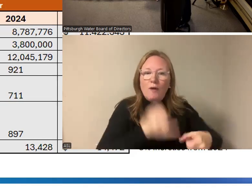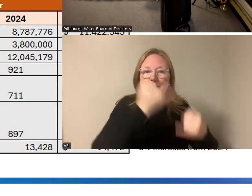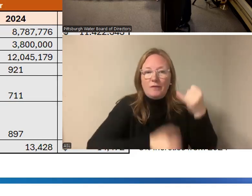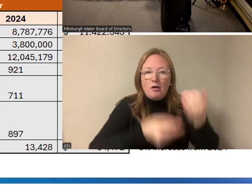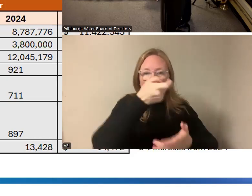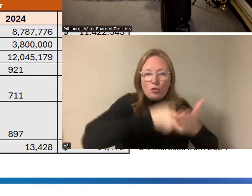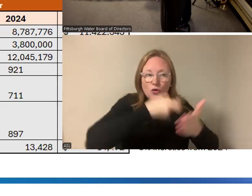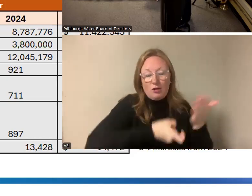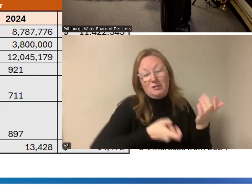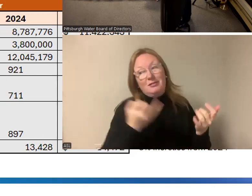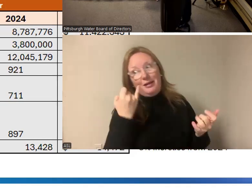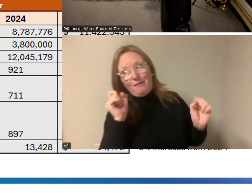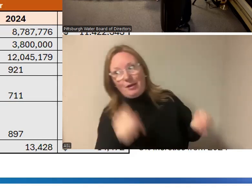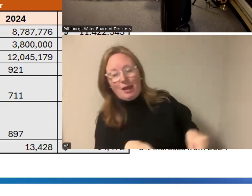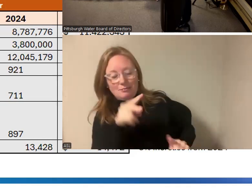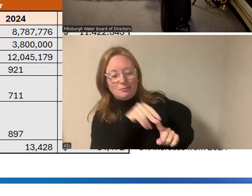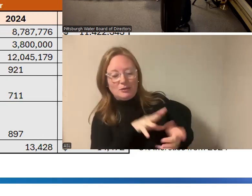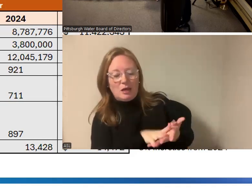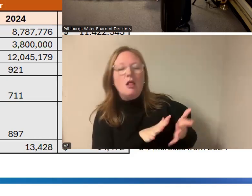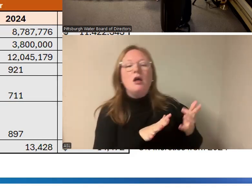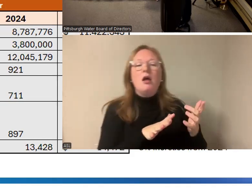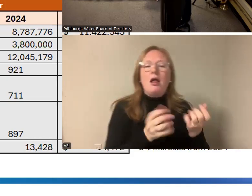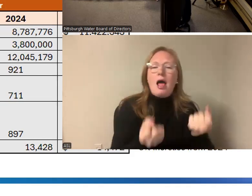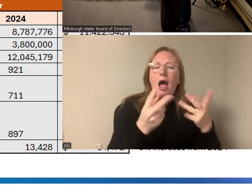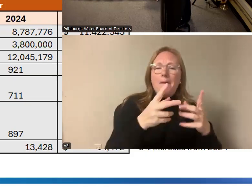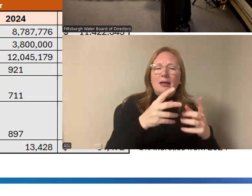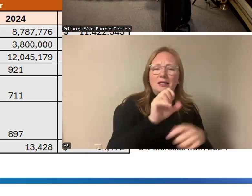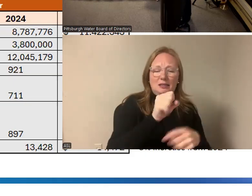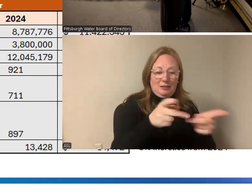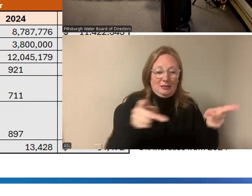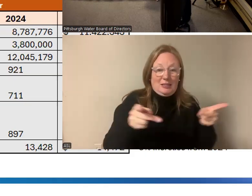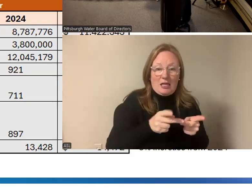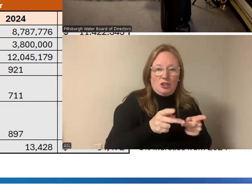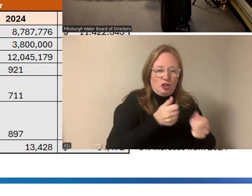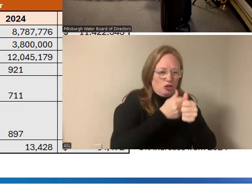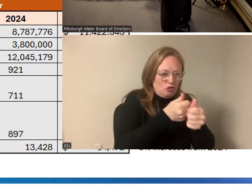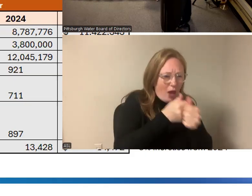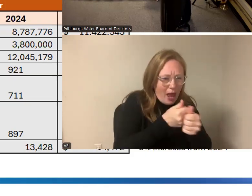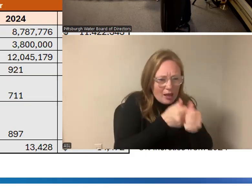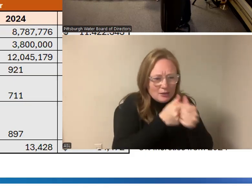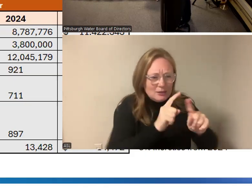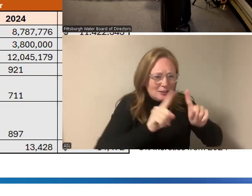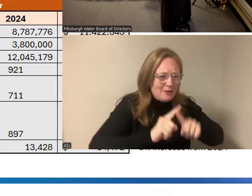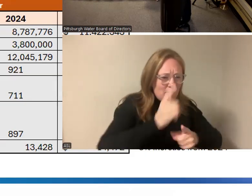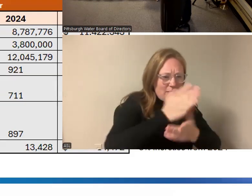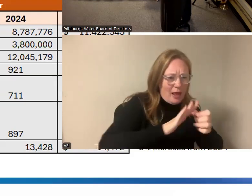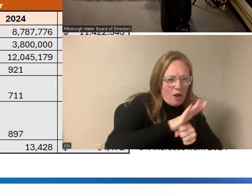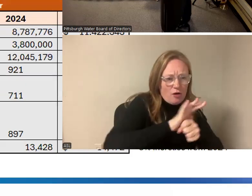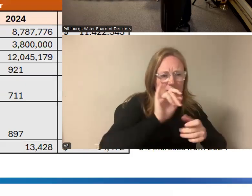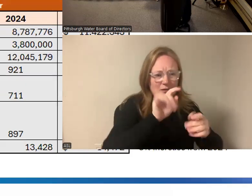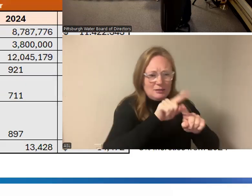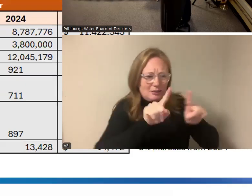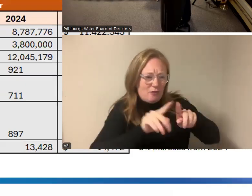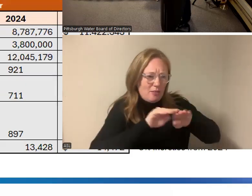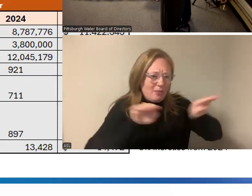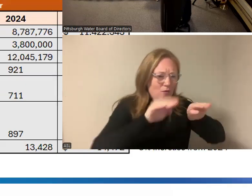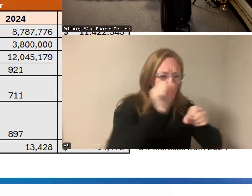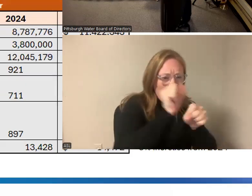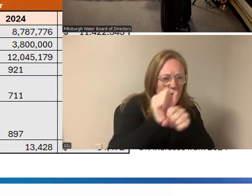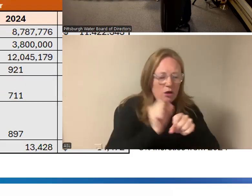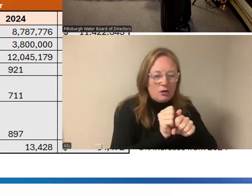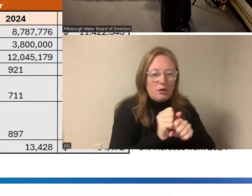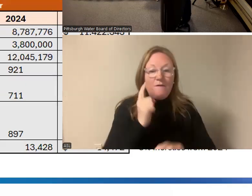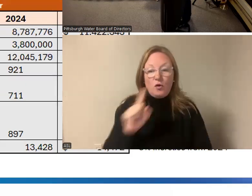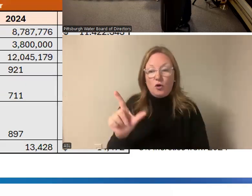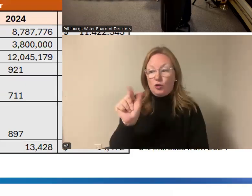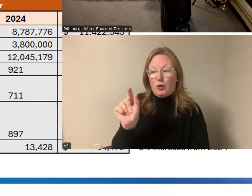where applicable, and the number of sites tracked at various milestones throughout the contract period. For the 2025